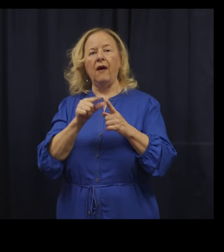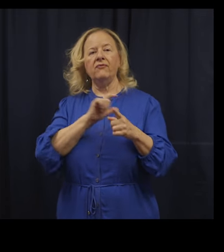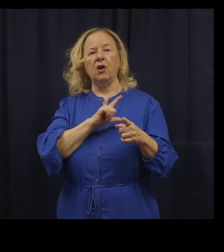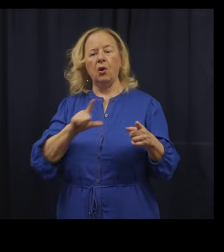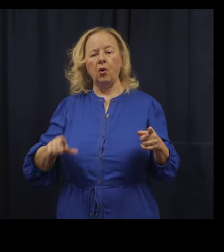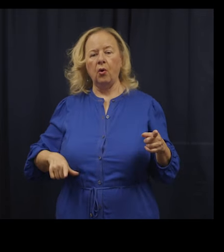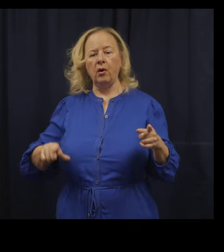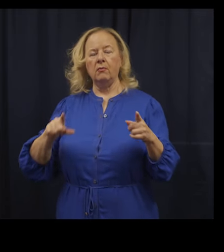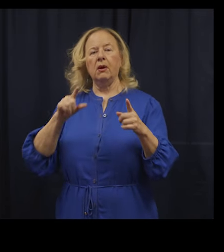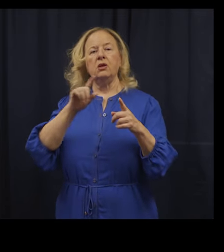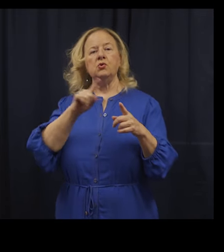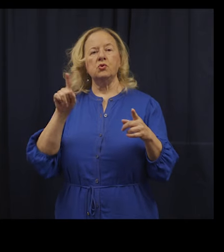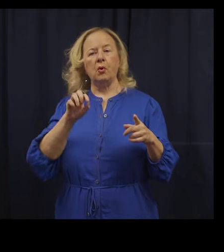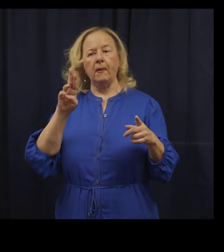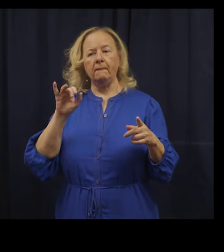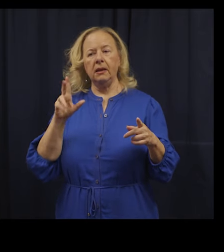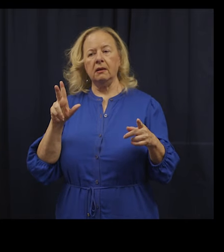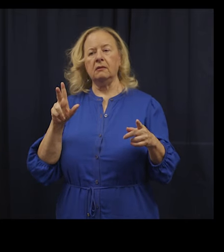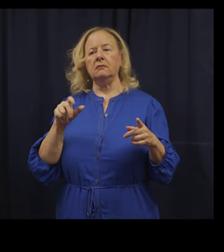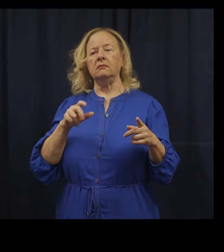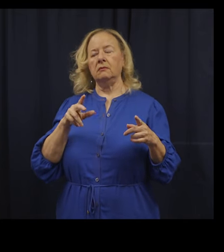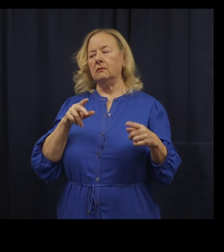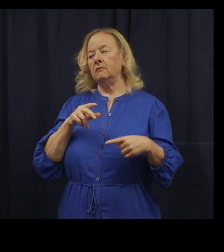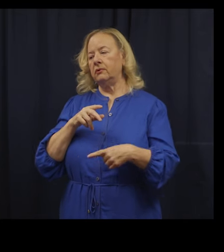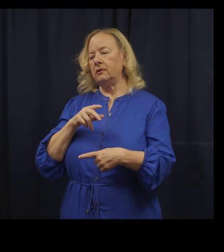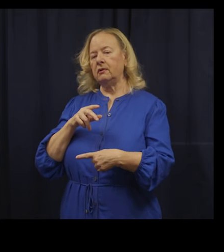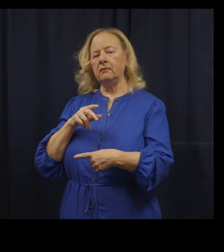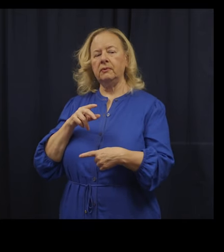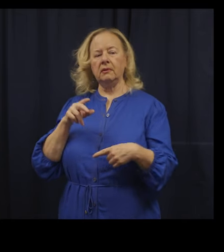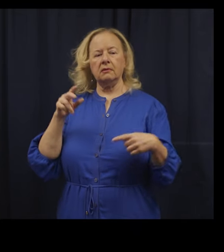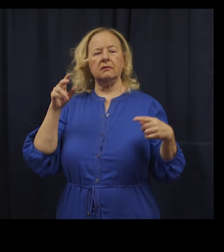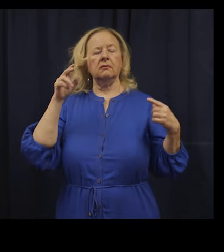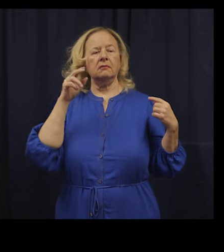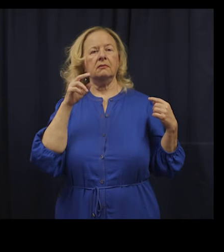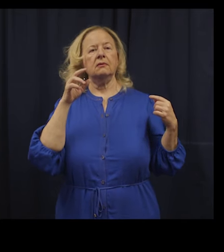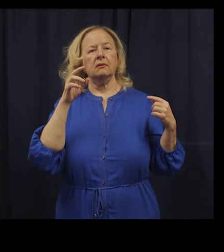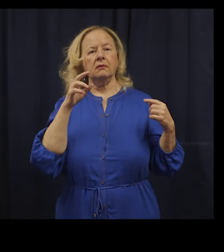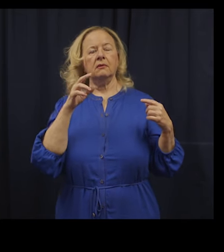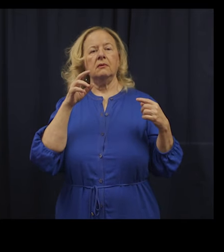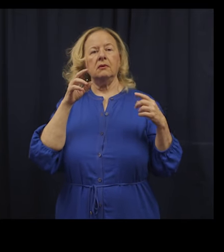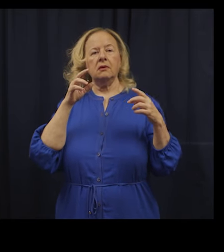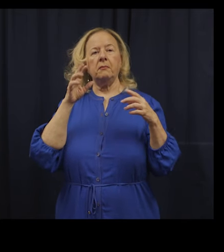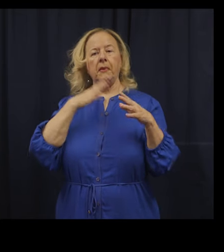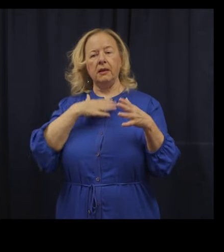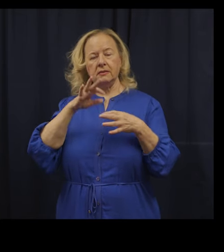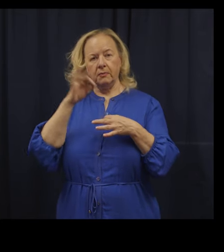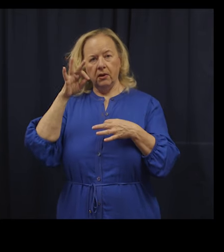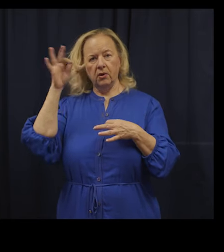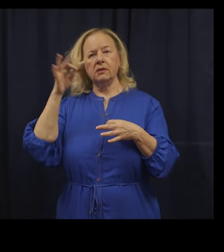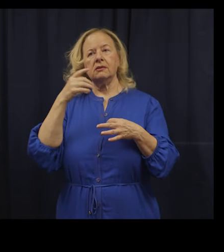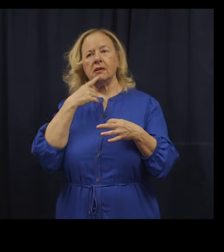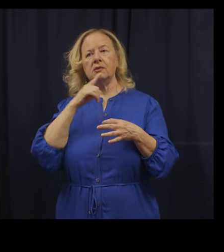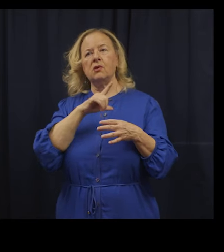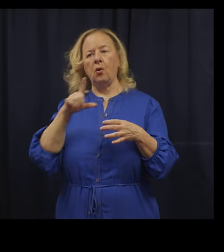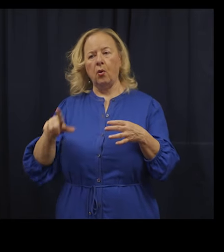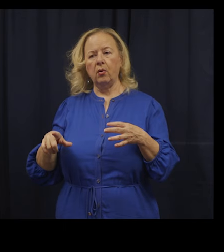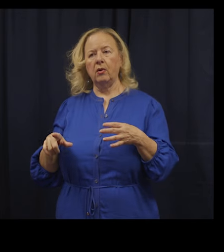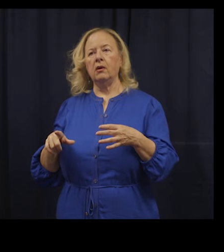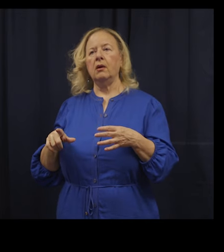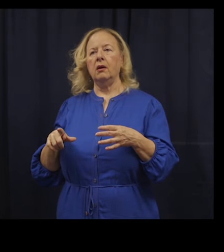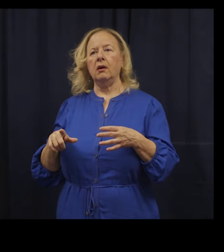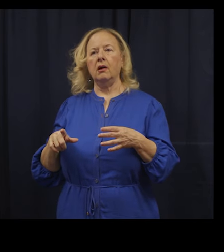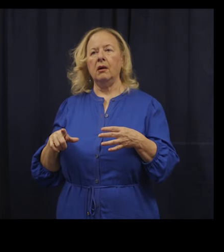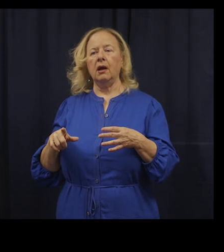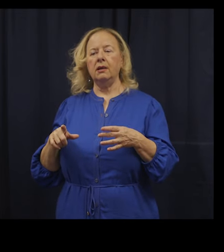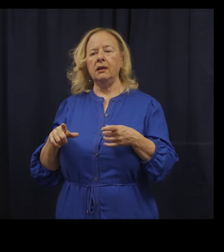to Zerubbabel, saying, not by might nor by power, but by my spirit, says the Lord of hosts. Well, let's go